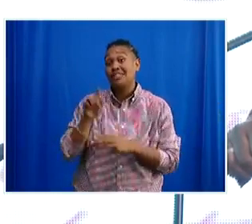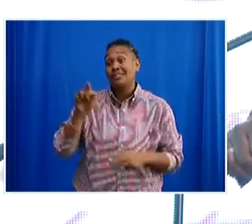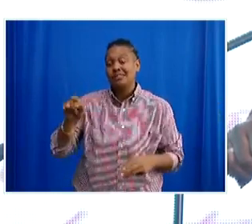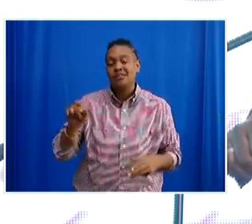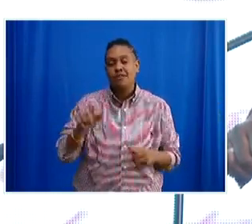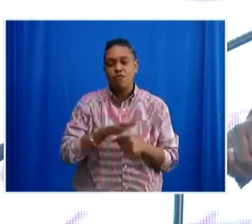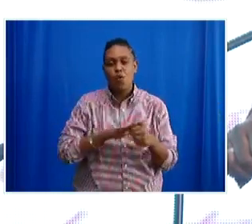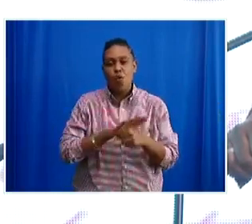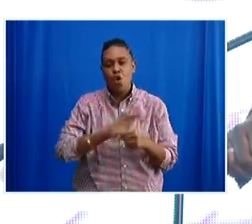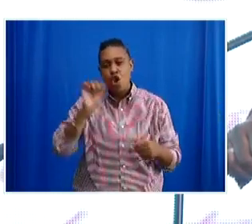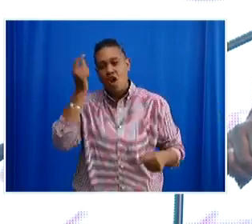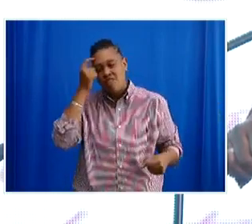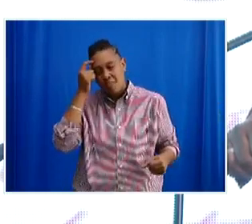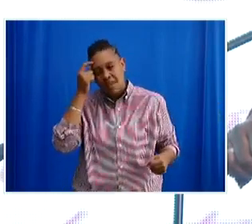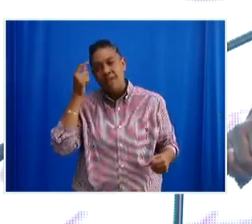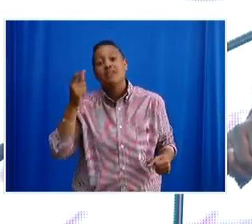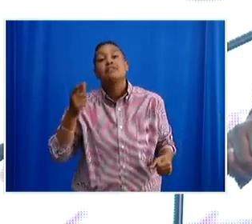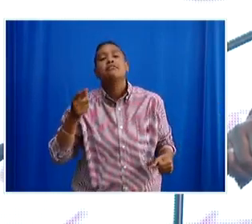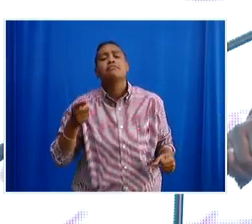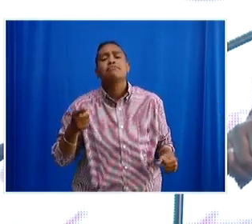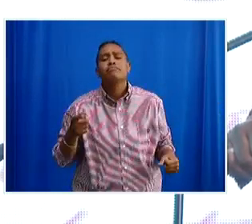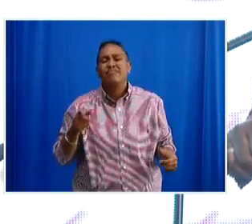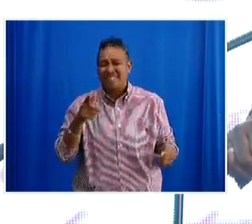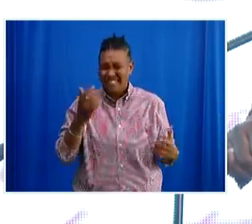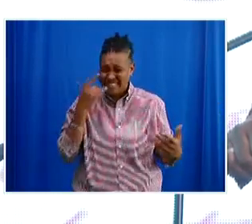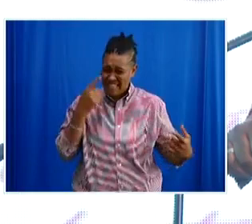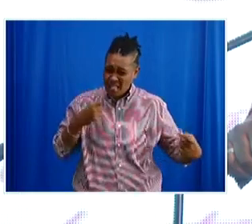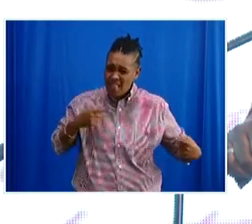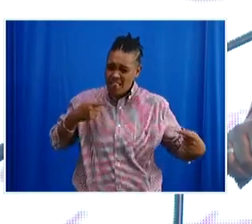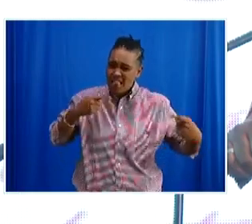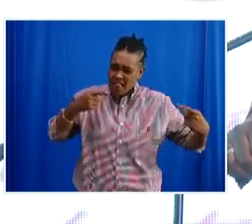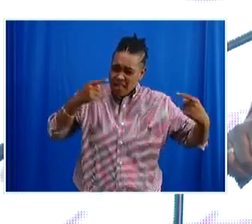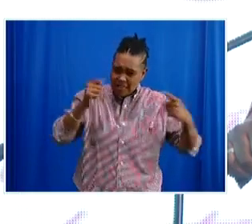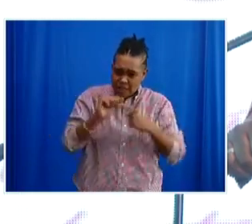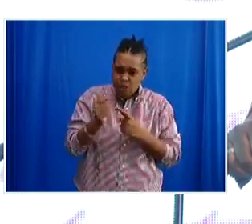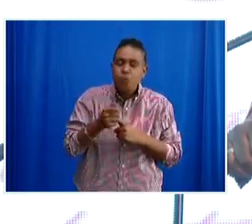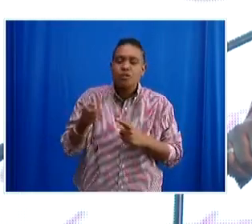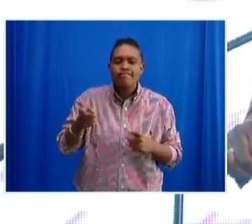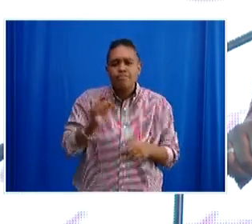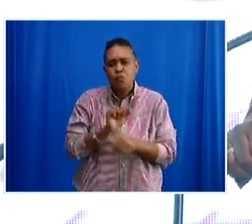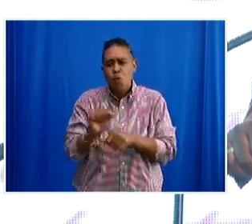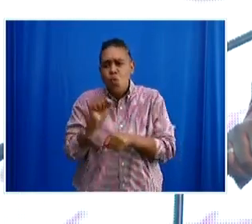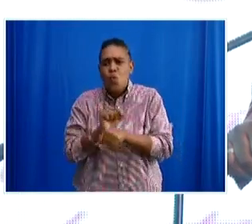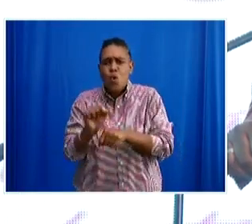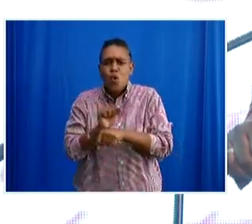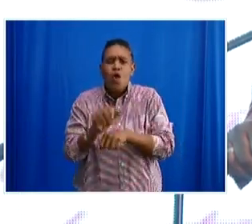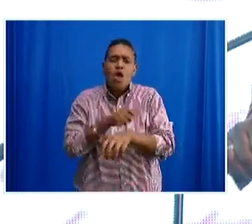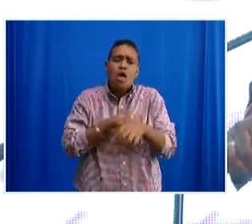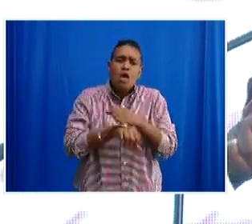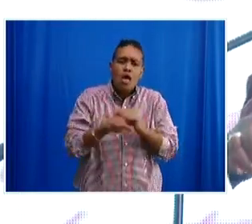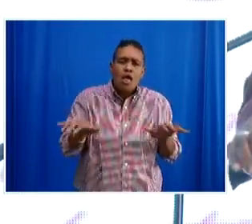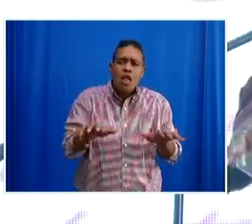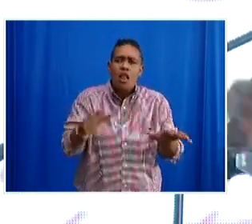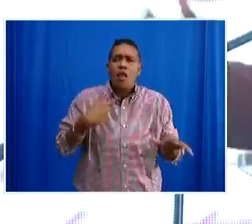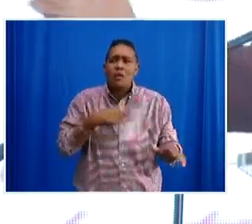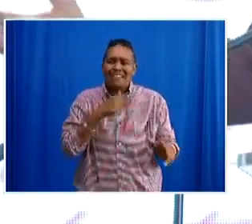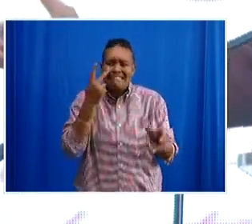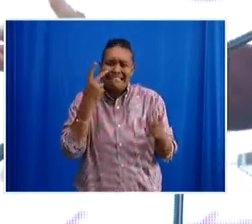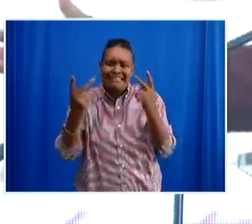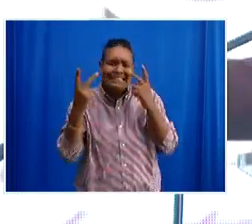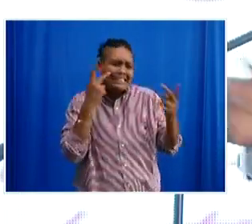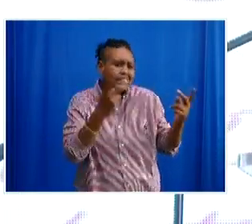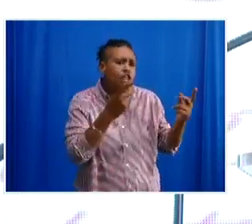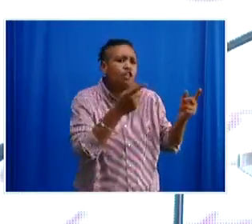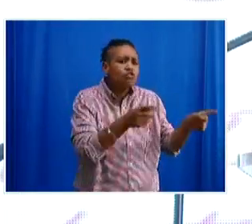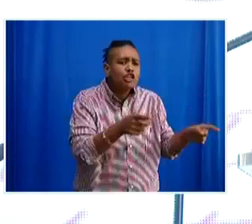of Local Government under trying circumstances. They have been working, and we have seen the